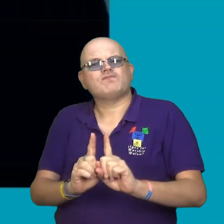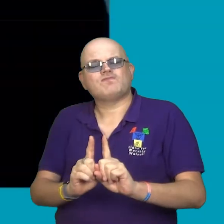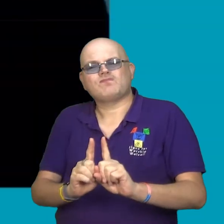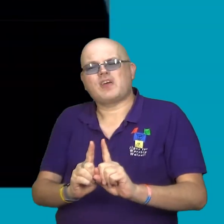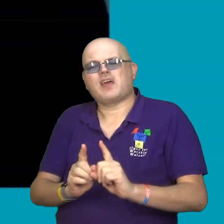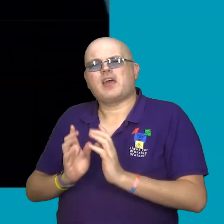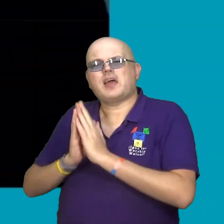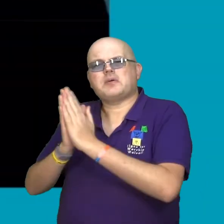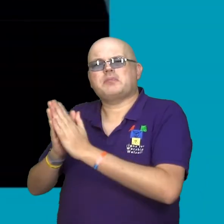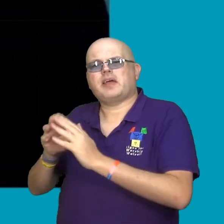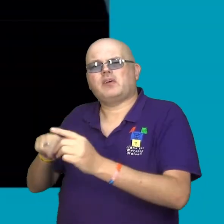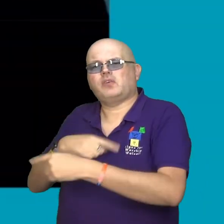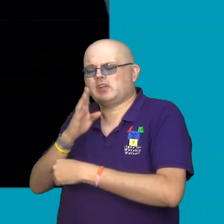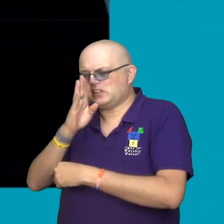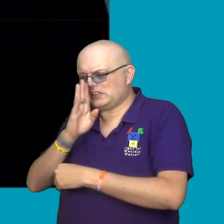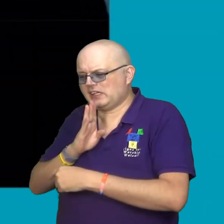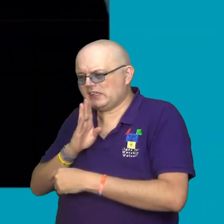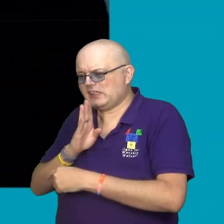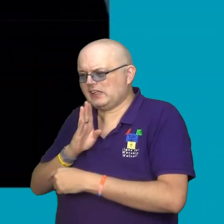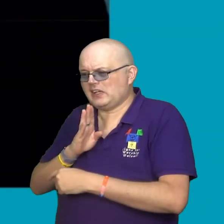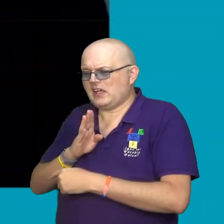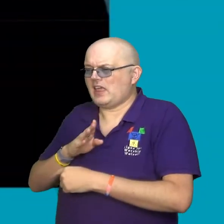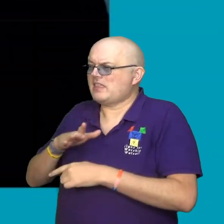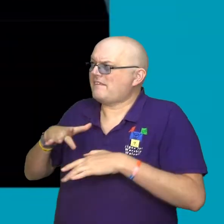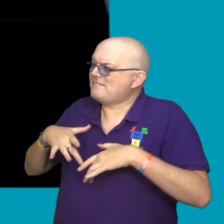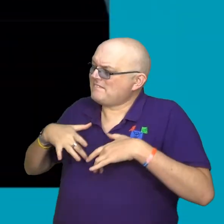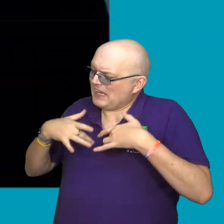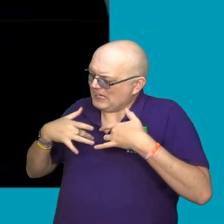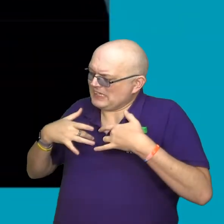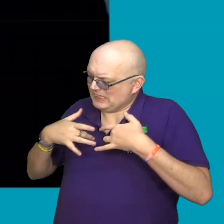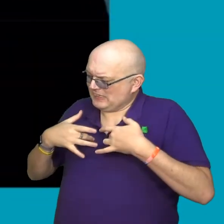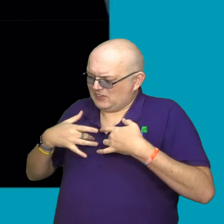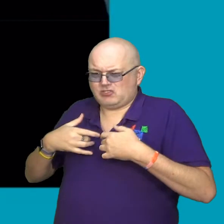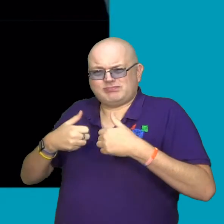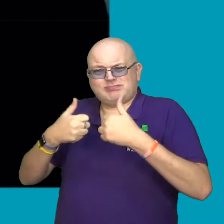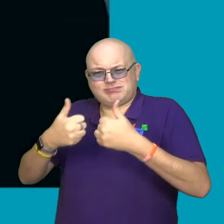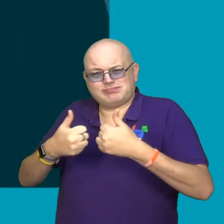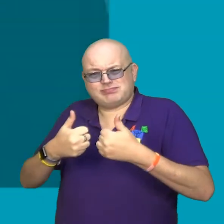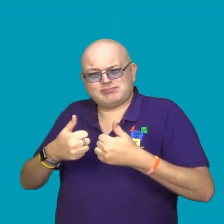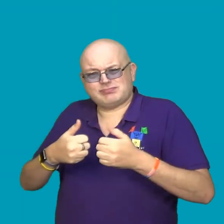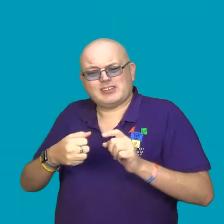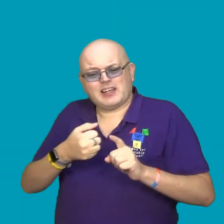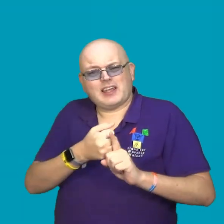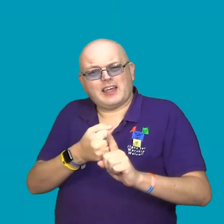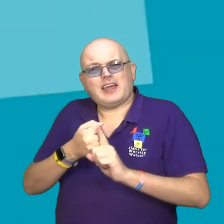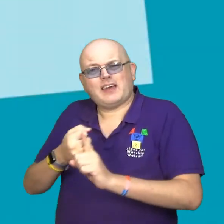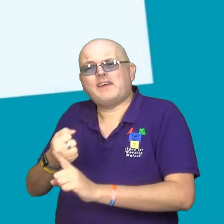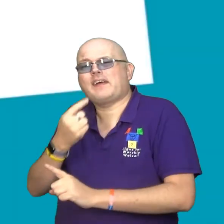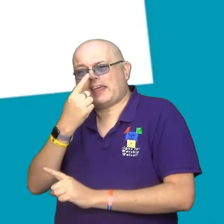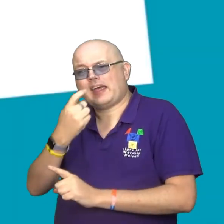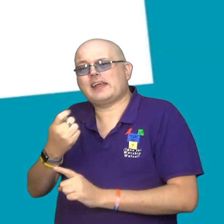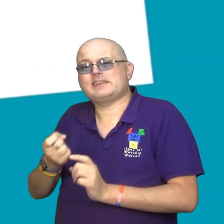We pray that when we feel sad, we can use those feelings to do good things in the end.